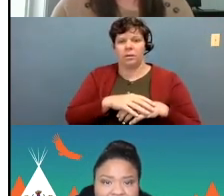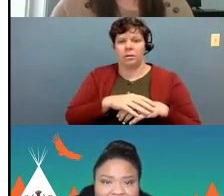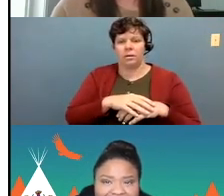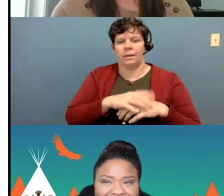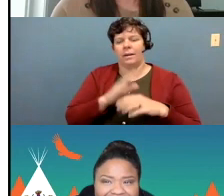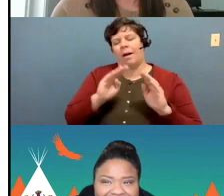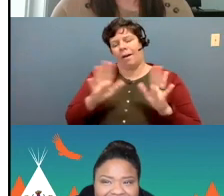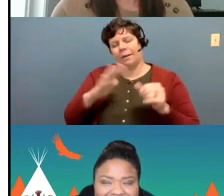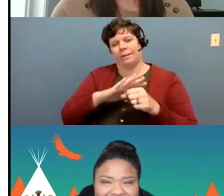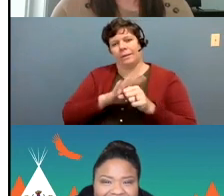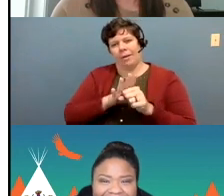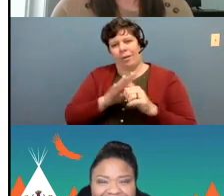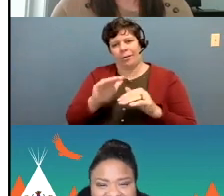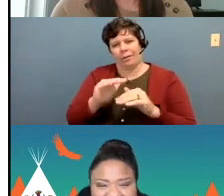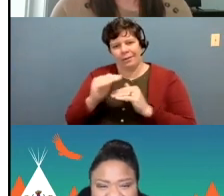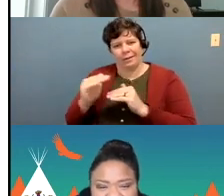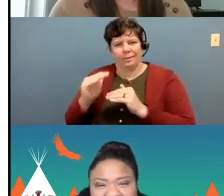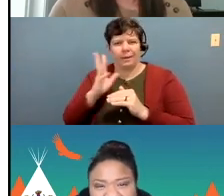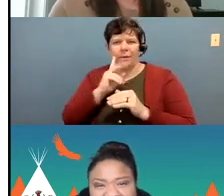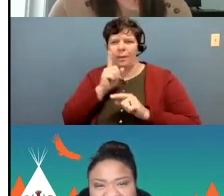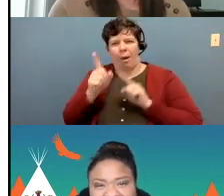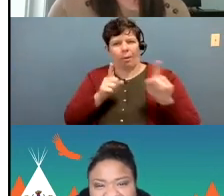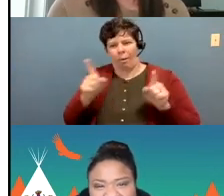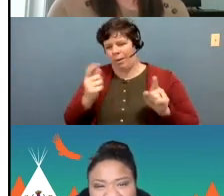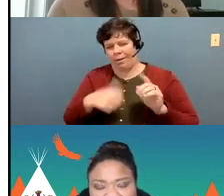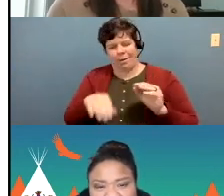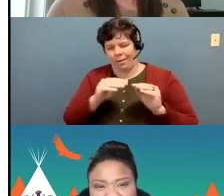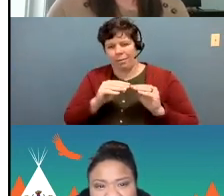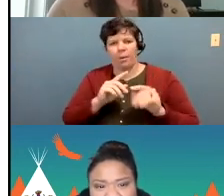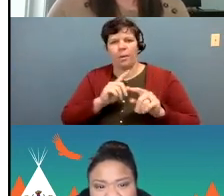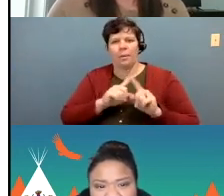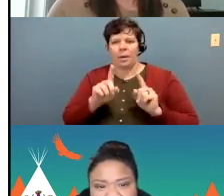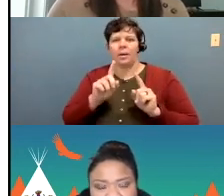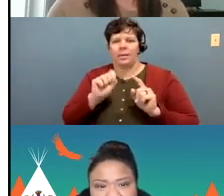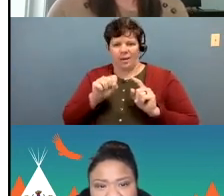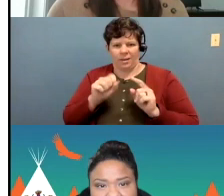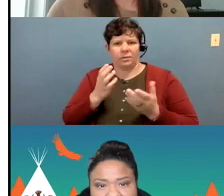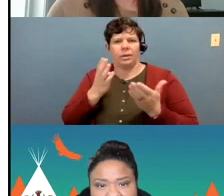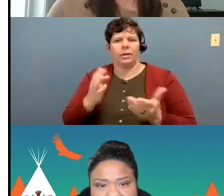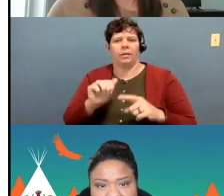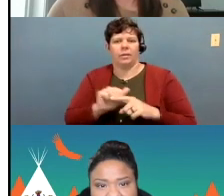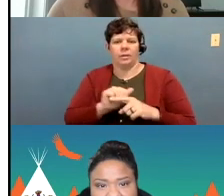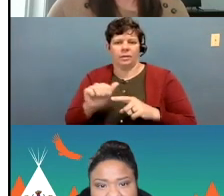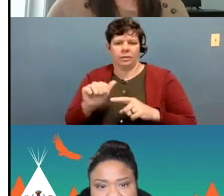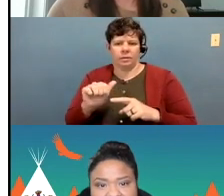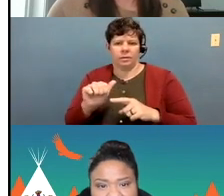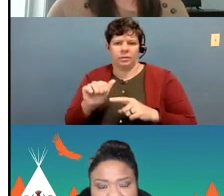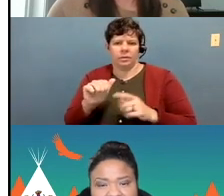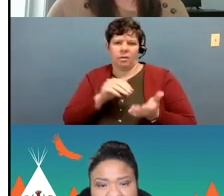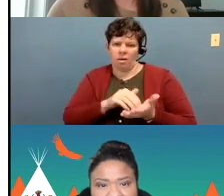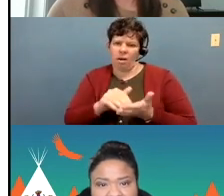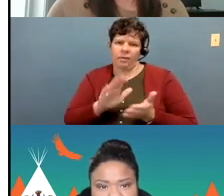with travel and everything right now. But yeah, we do trainings all the time across